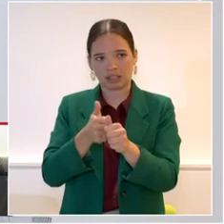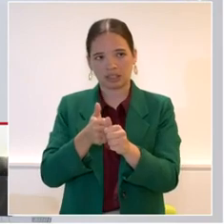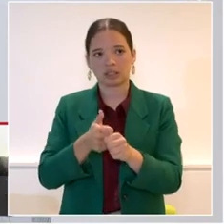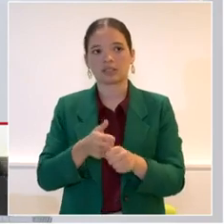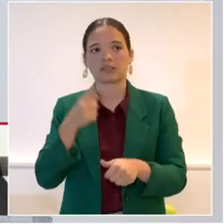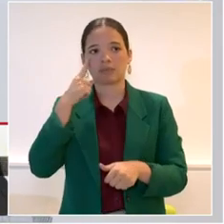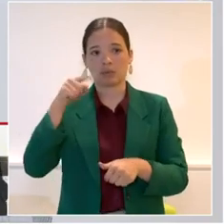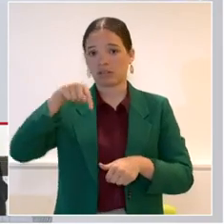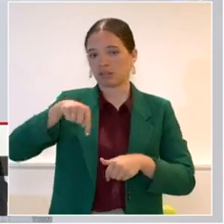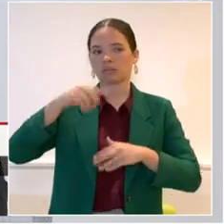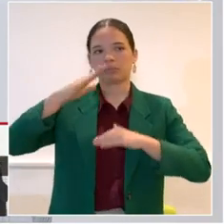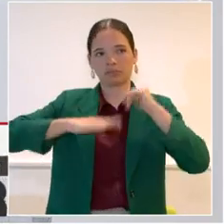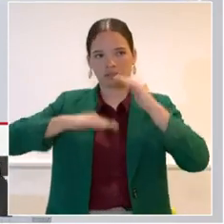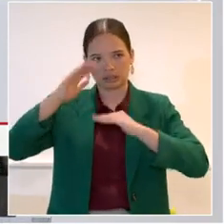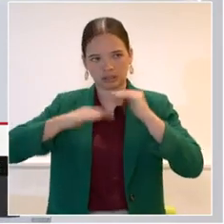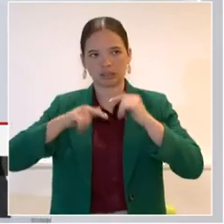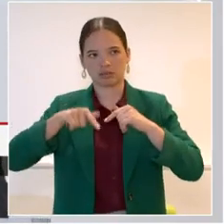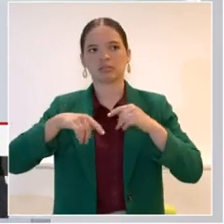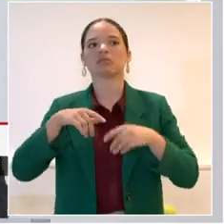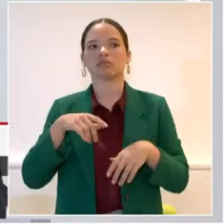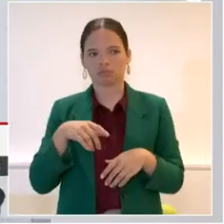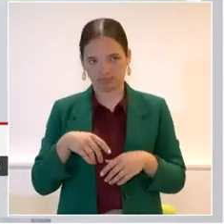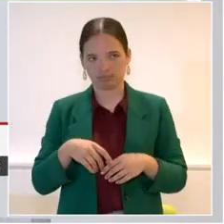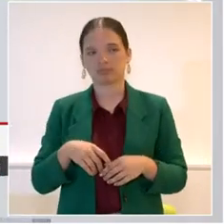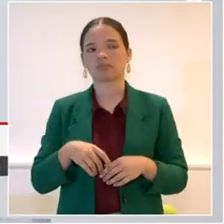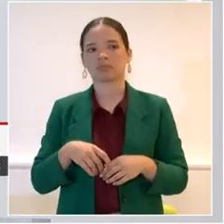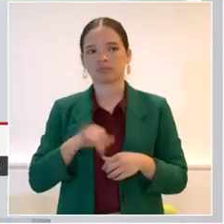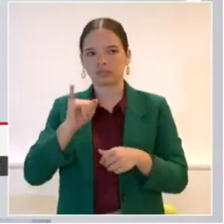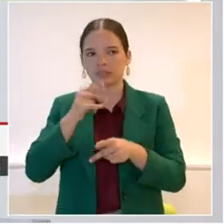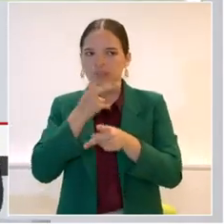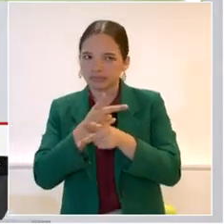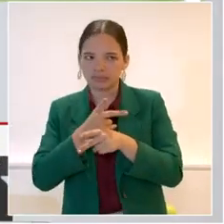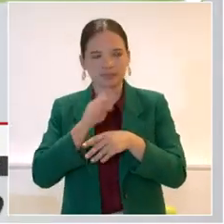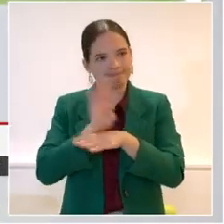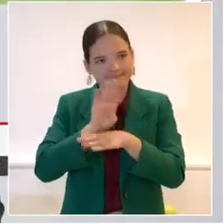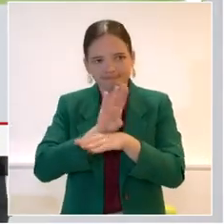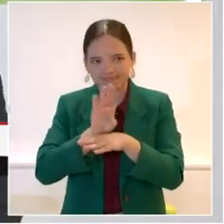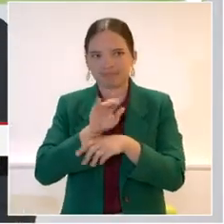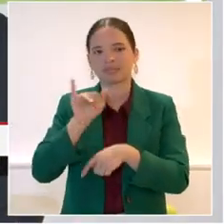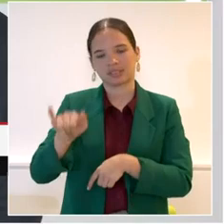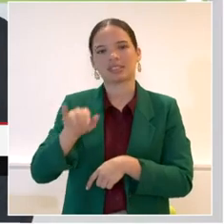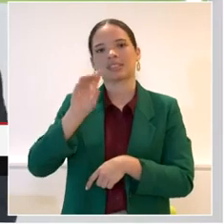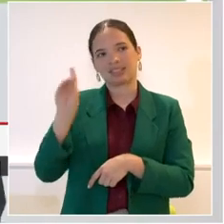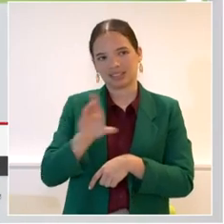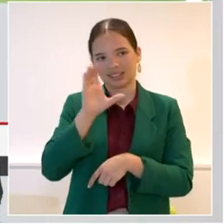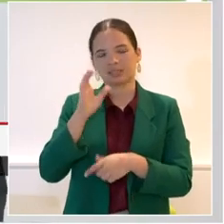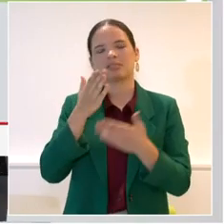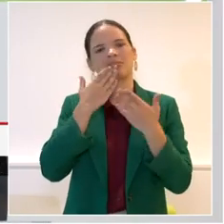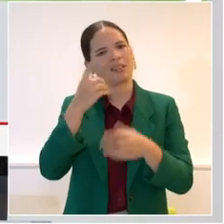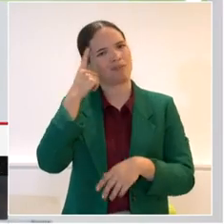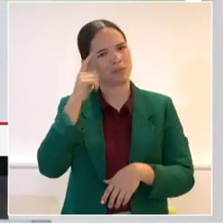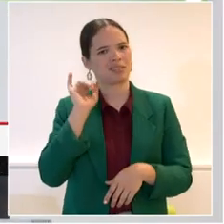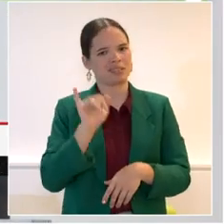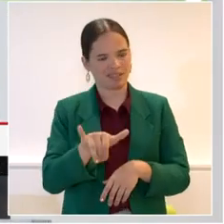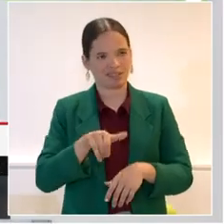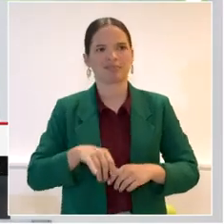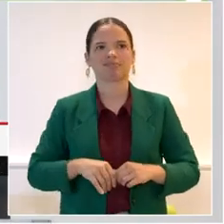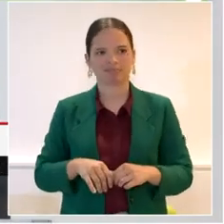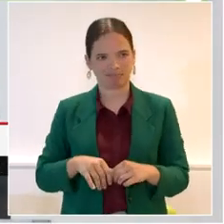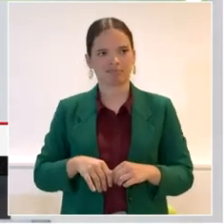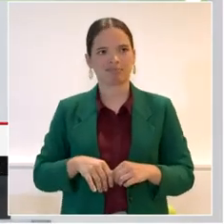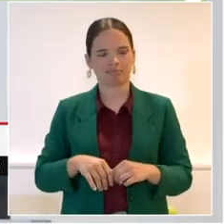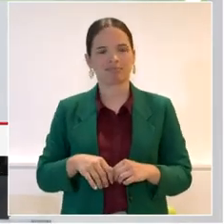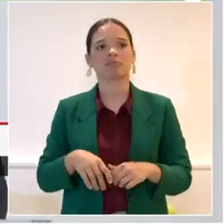project, thereby keeping business right here in the District of Columbia. So thank you for that. I believe that architecture has